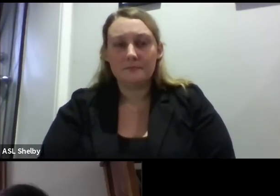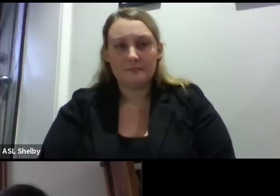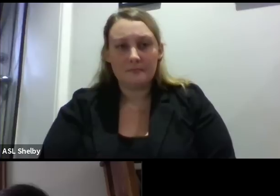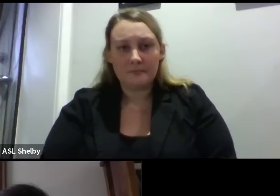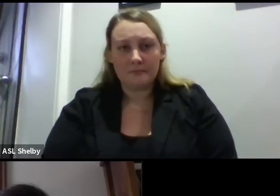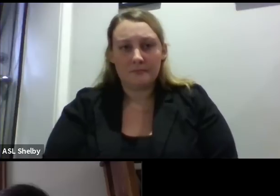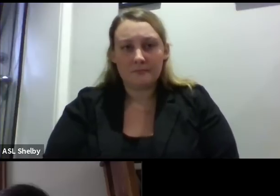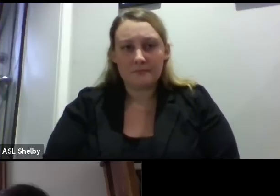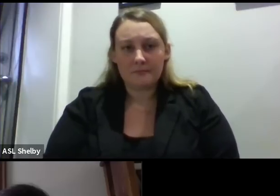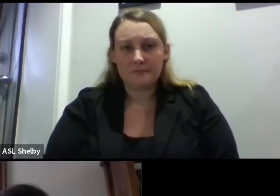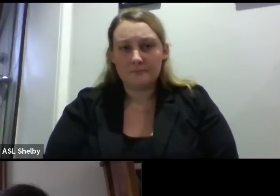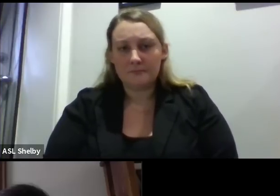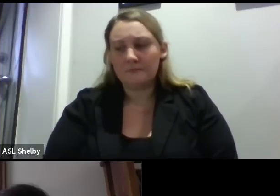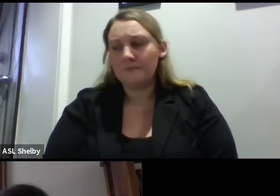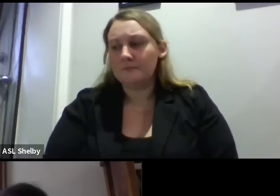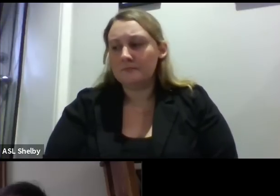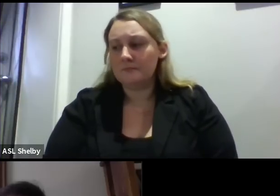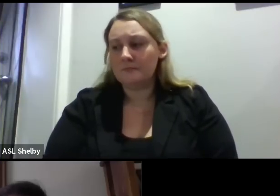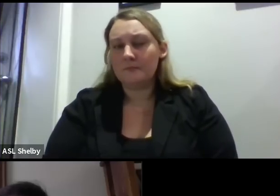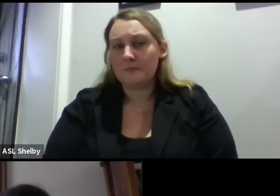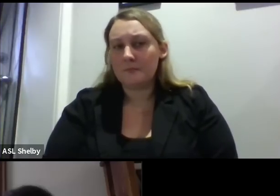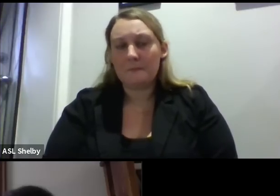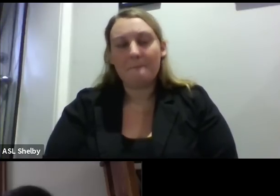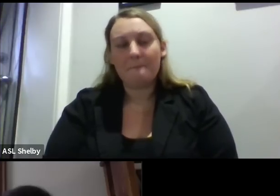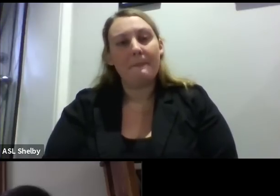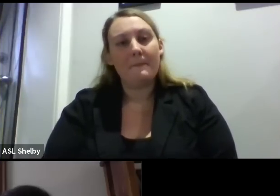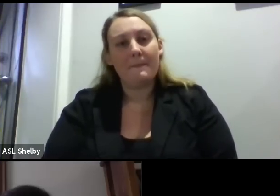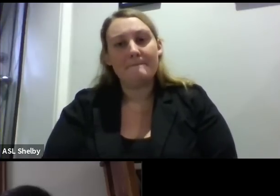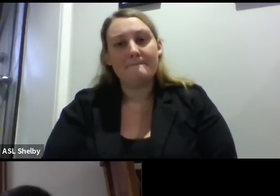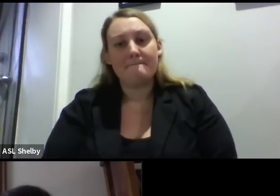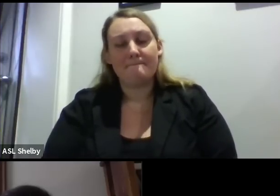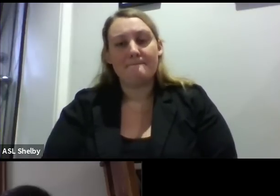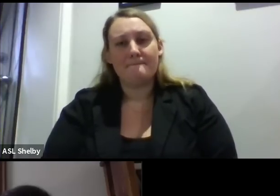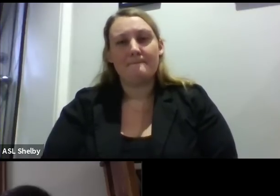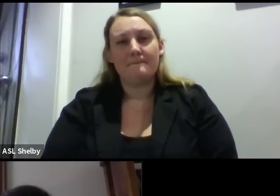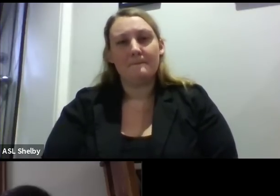Estados Unidos sufrí lo que se puede decir,